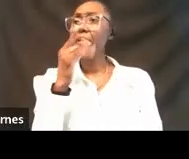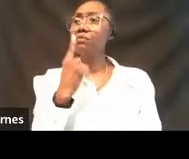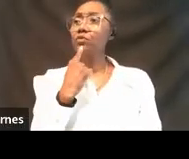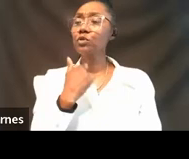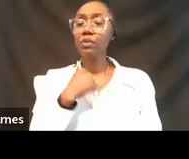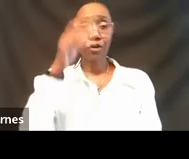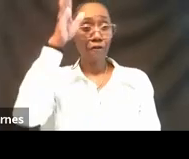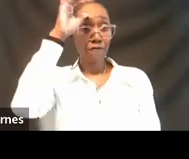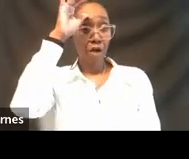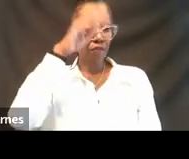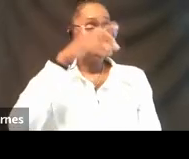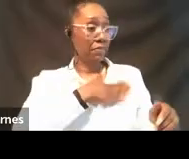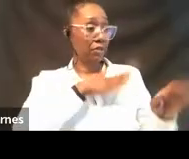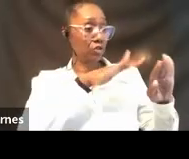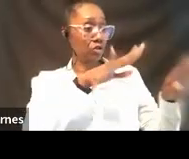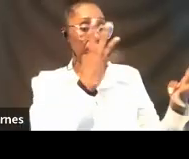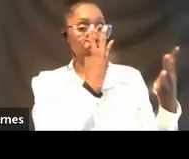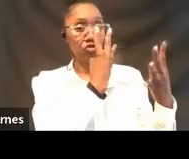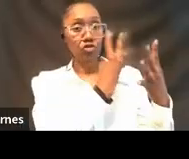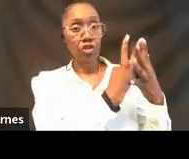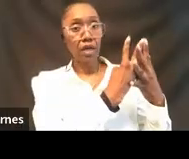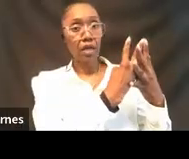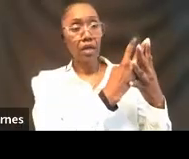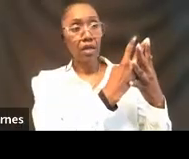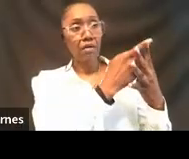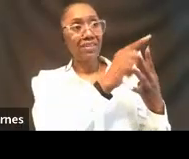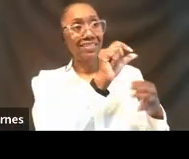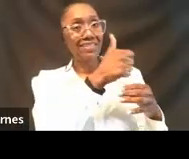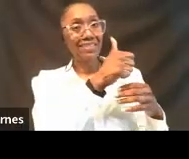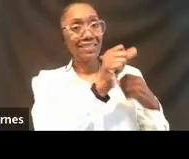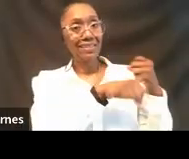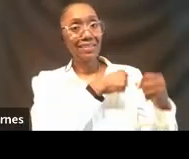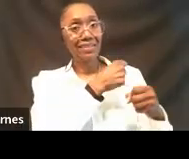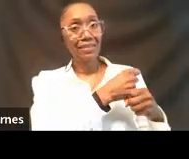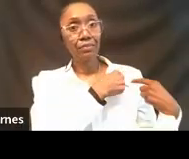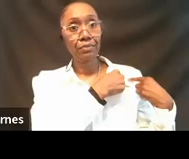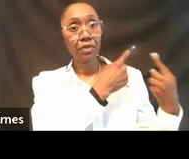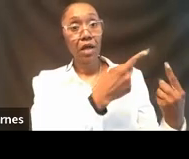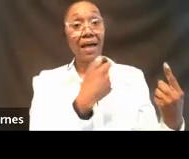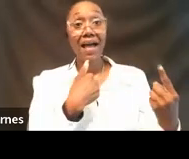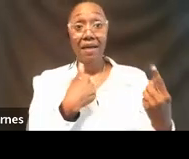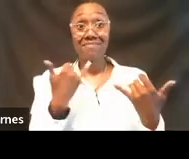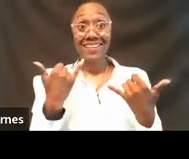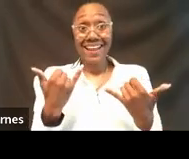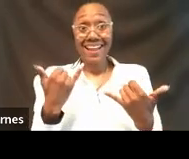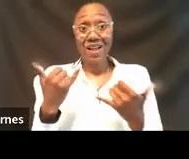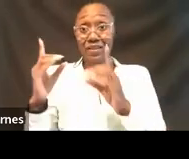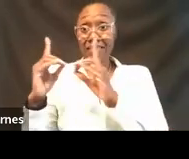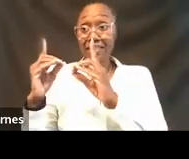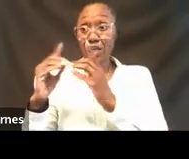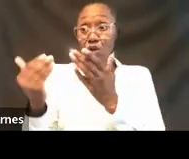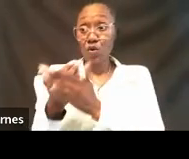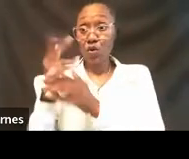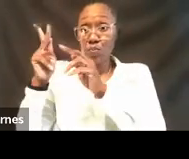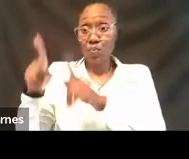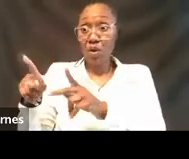of my children has been in jail for the past 10 years, and I know it's bad, and I'm dating someone new, and he's paying the bills, and I know it's a struggle,